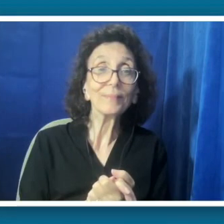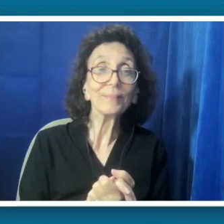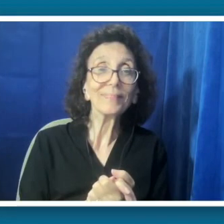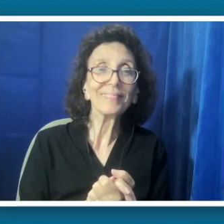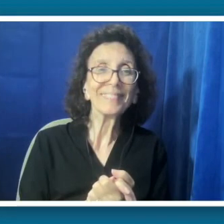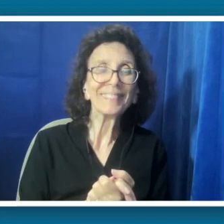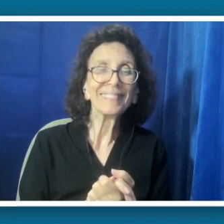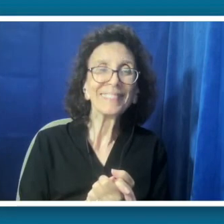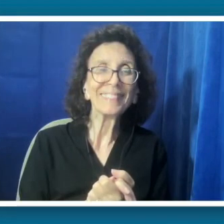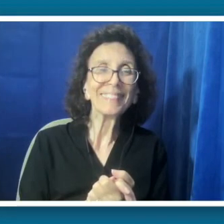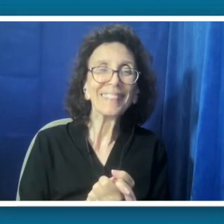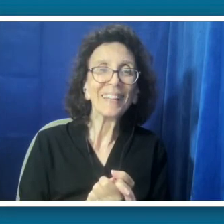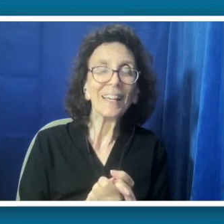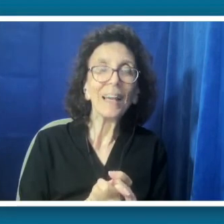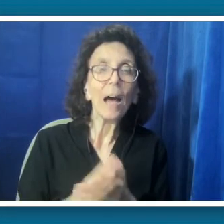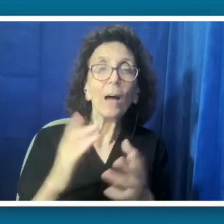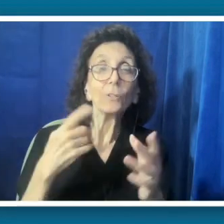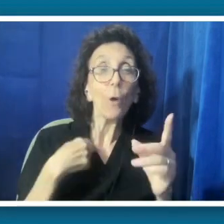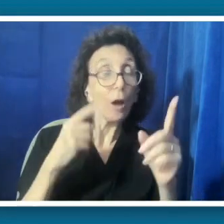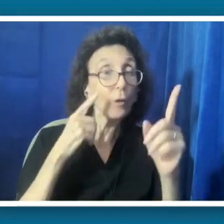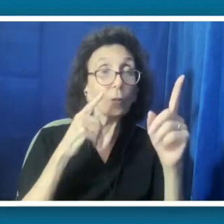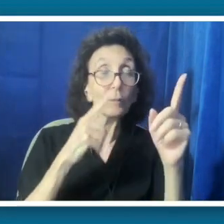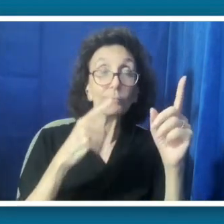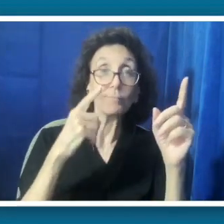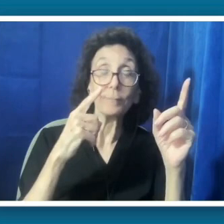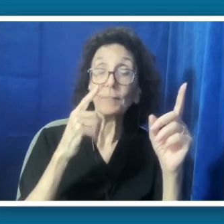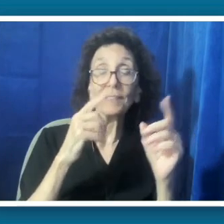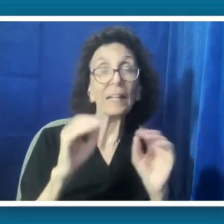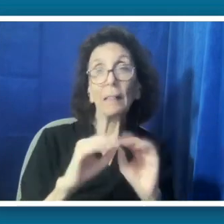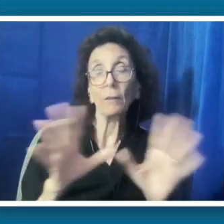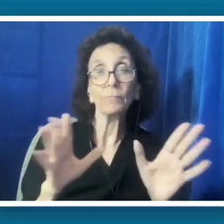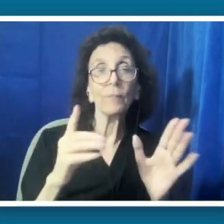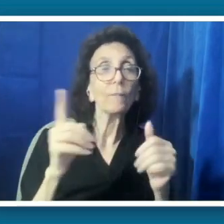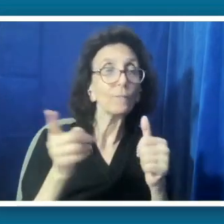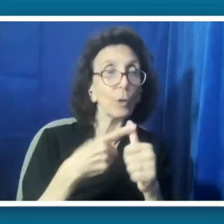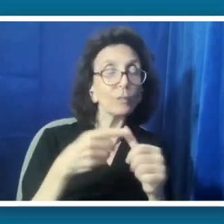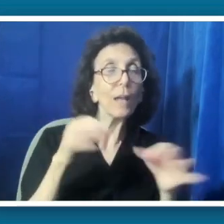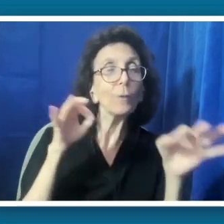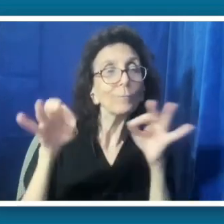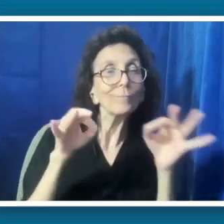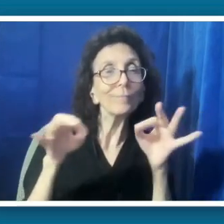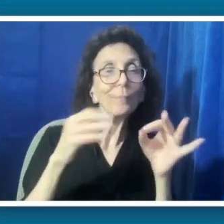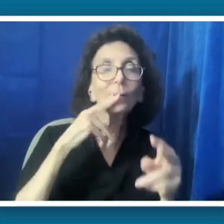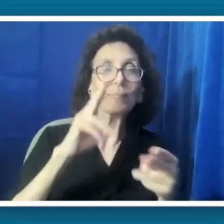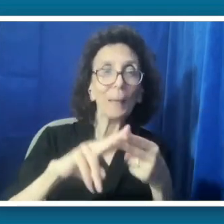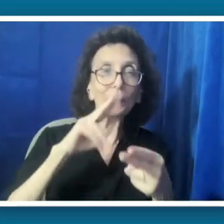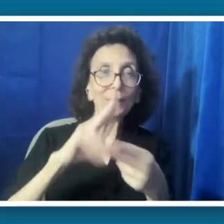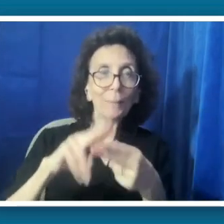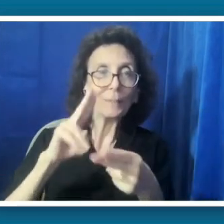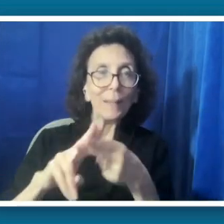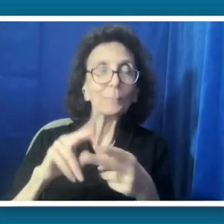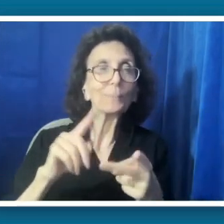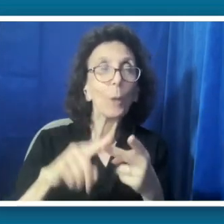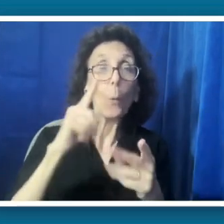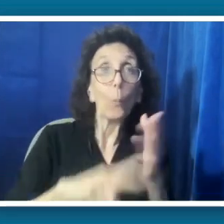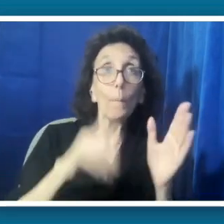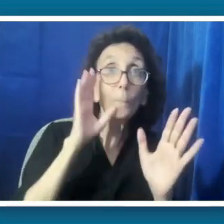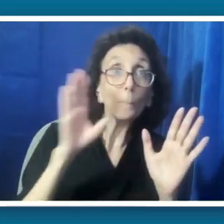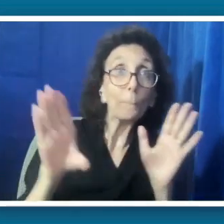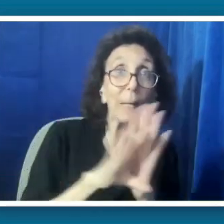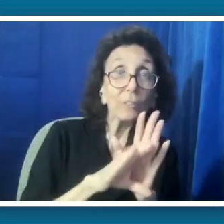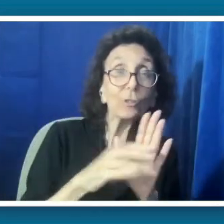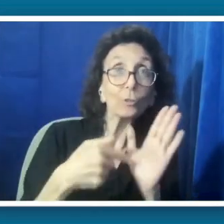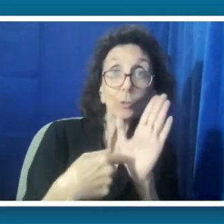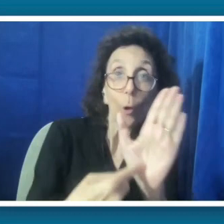Our agenda is pretty straightforward. I'll start with a presentation on postage stamps, the images they depict, and what that says about